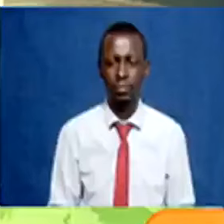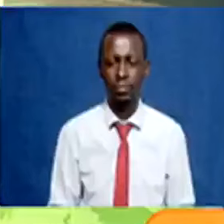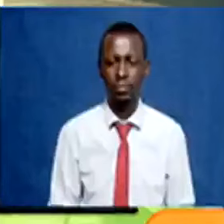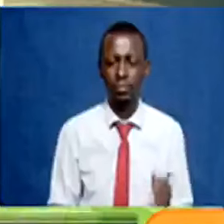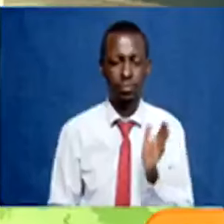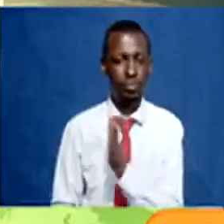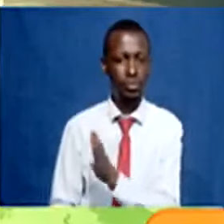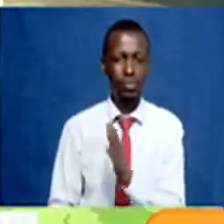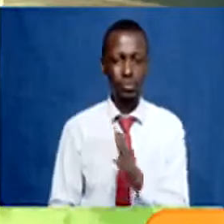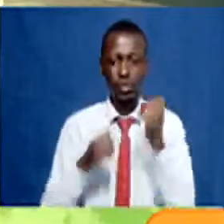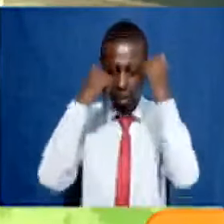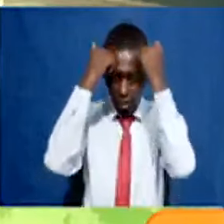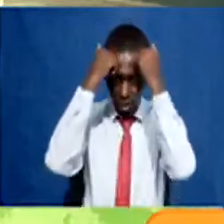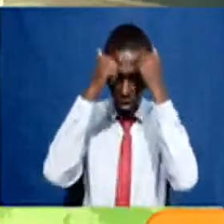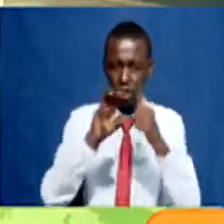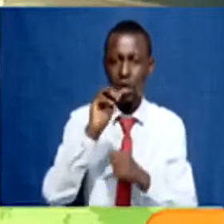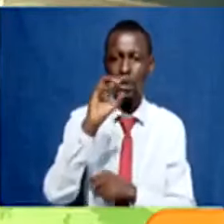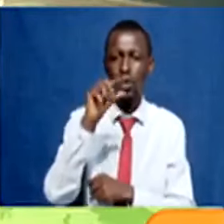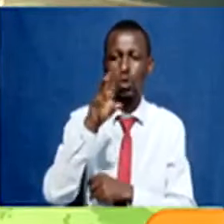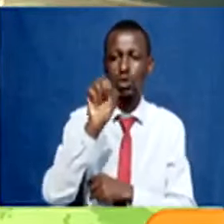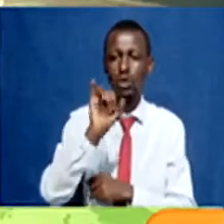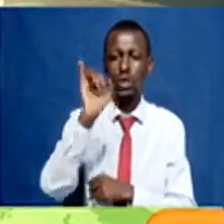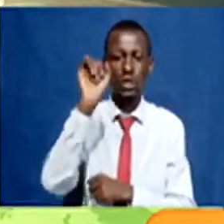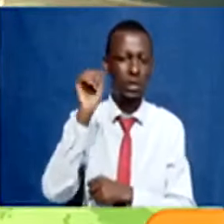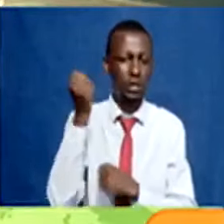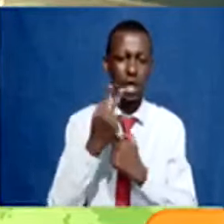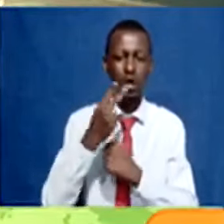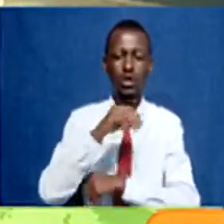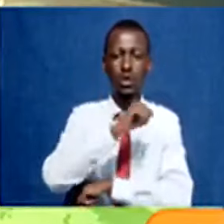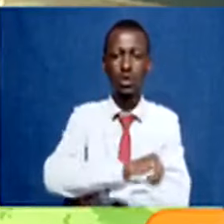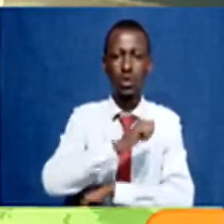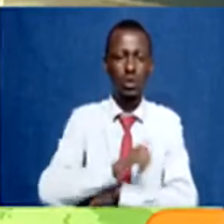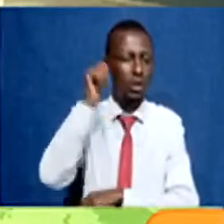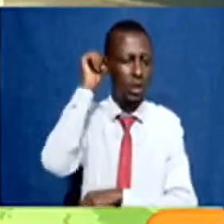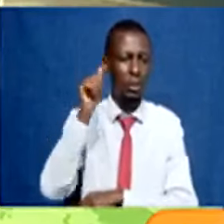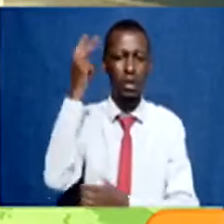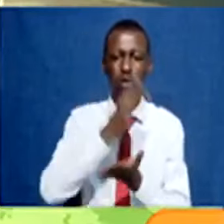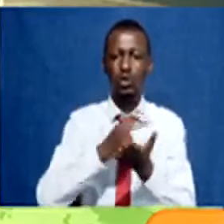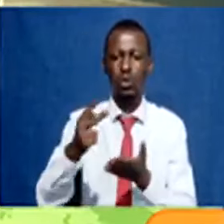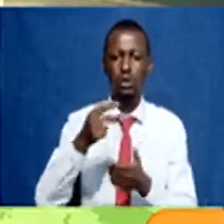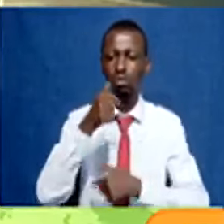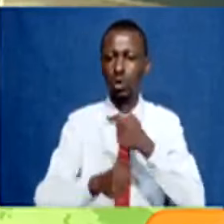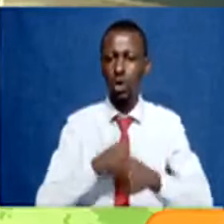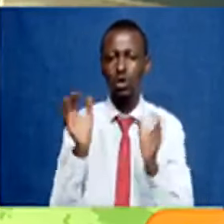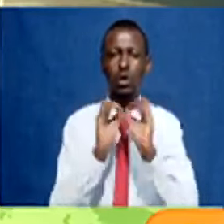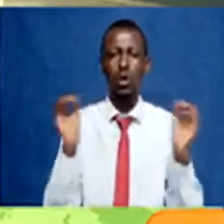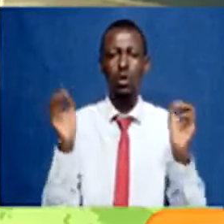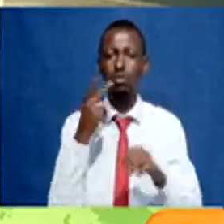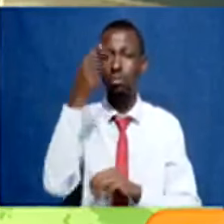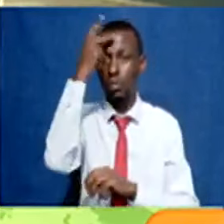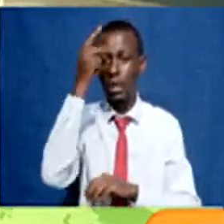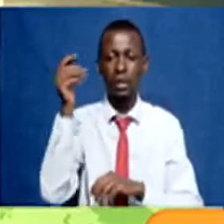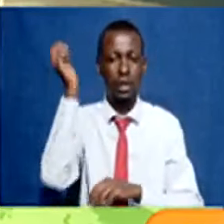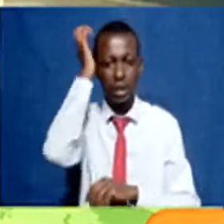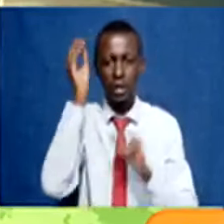Learning in Mogusii Secondary School in Nyamira has been paralysed for the last 2 weeks after parents chased away the head